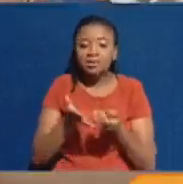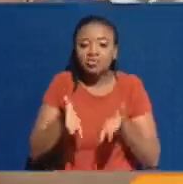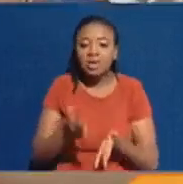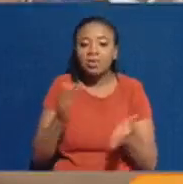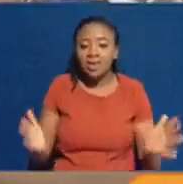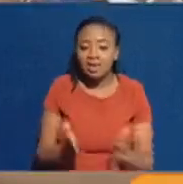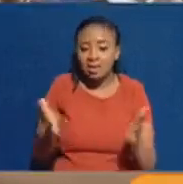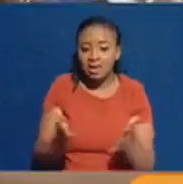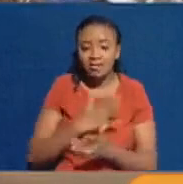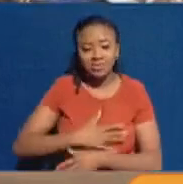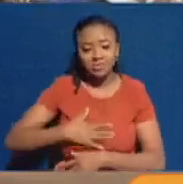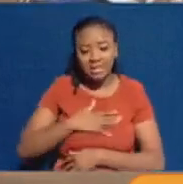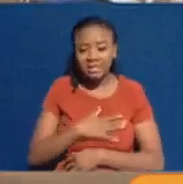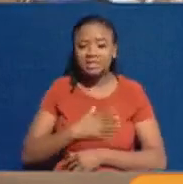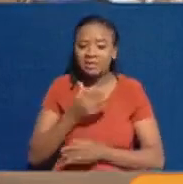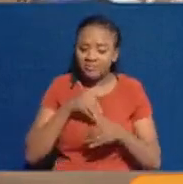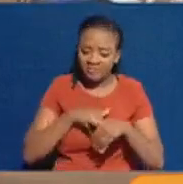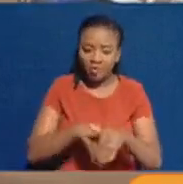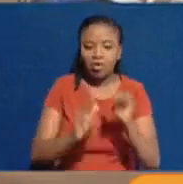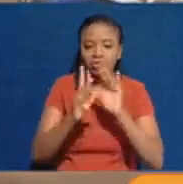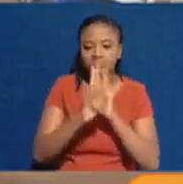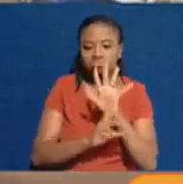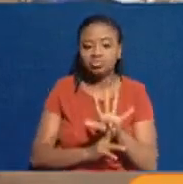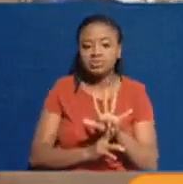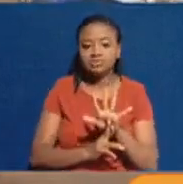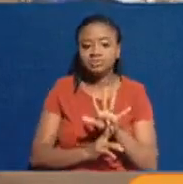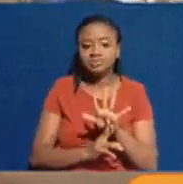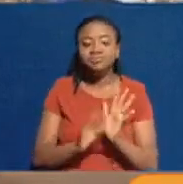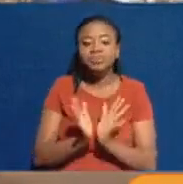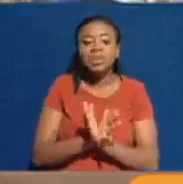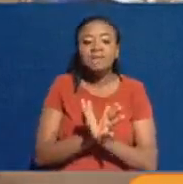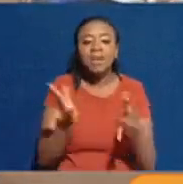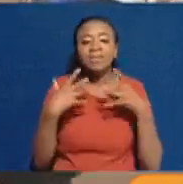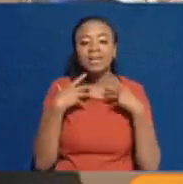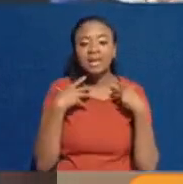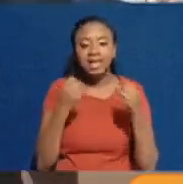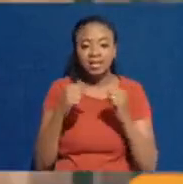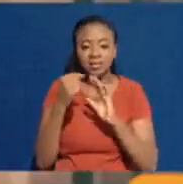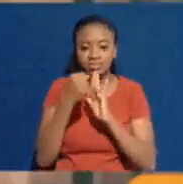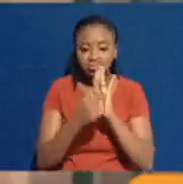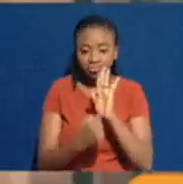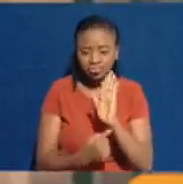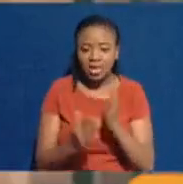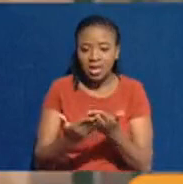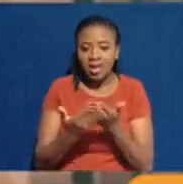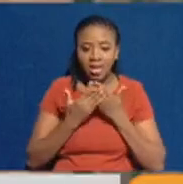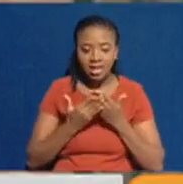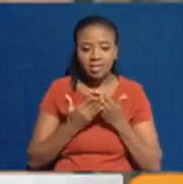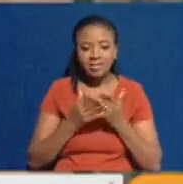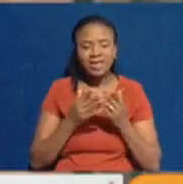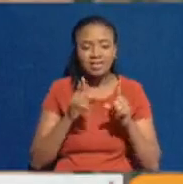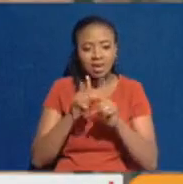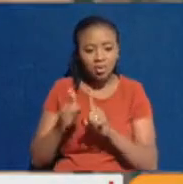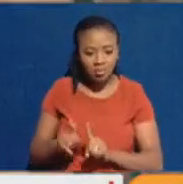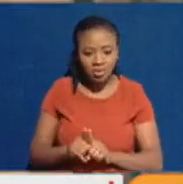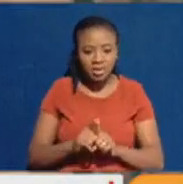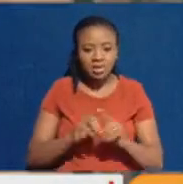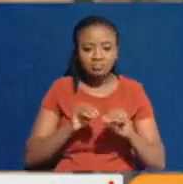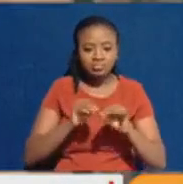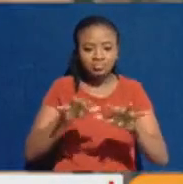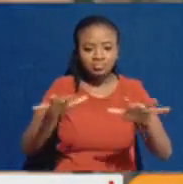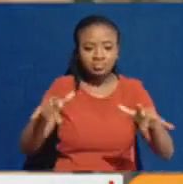strictly implement the prevention measures. Public health measures against diseases, again, I would like to say, are common across the public